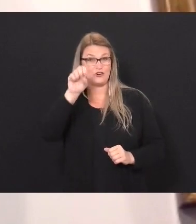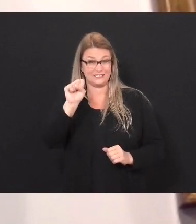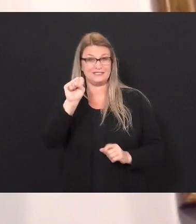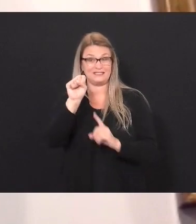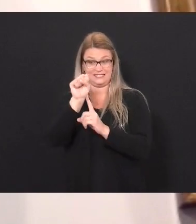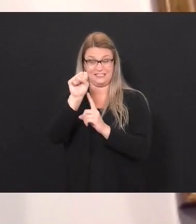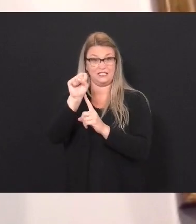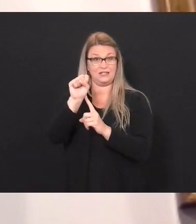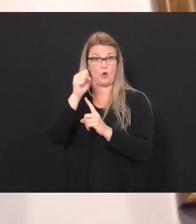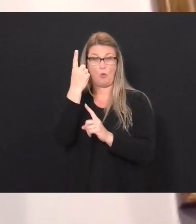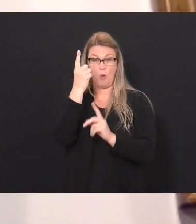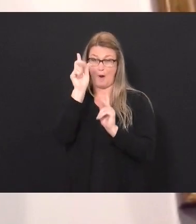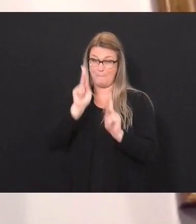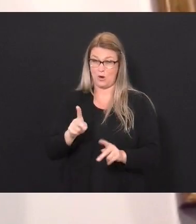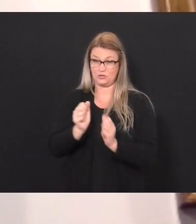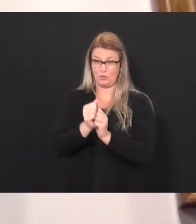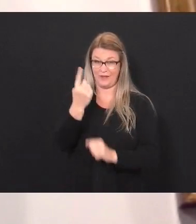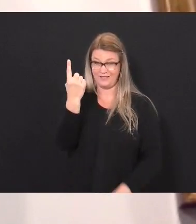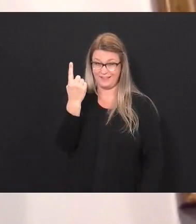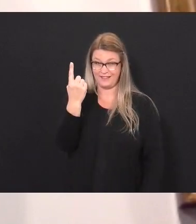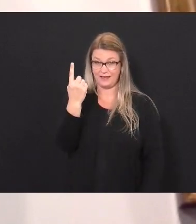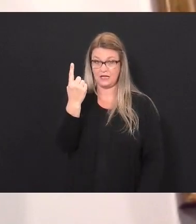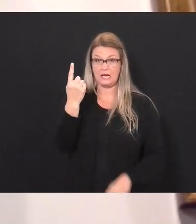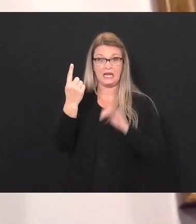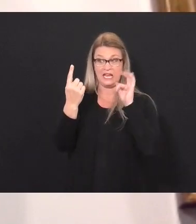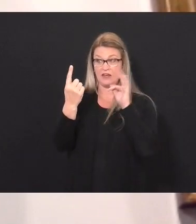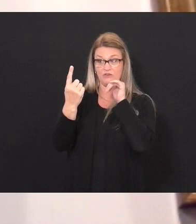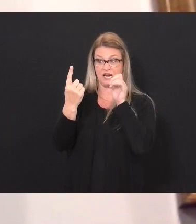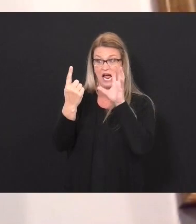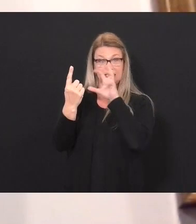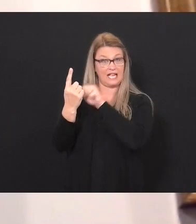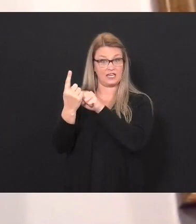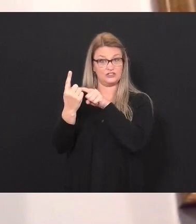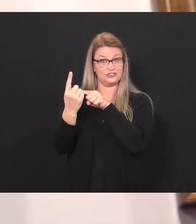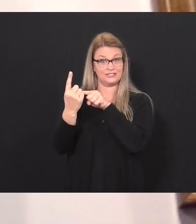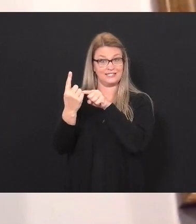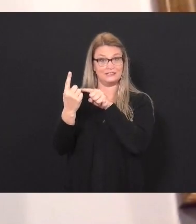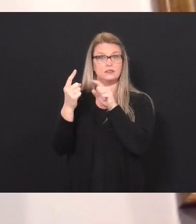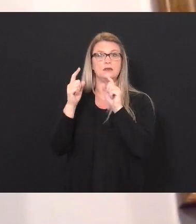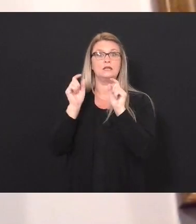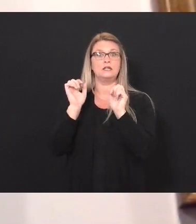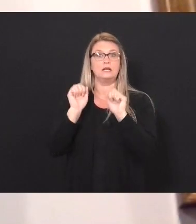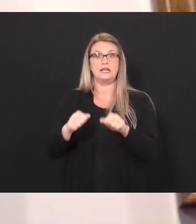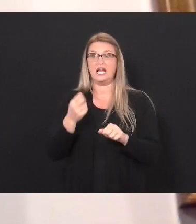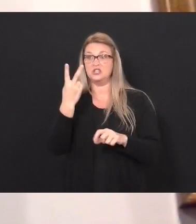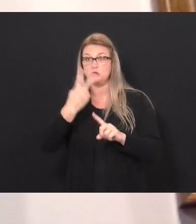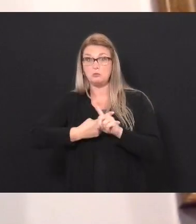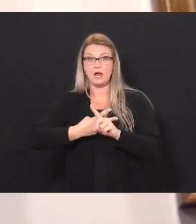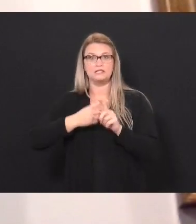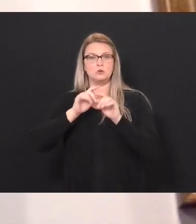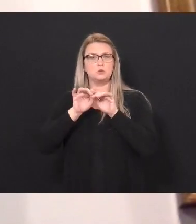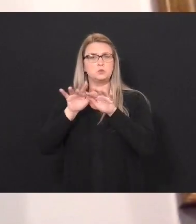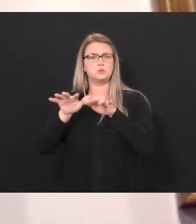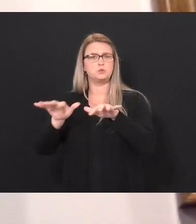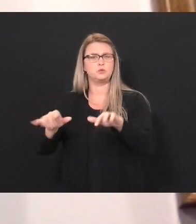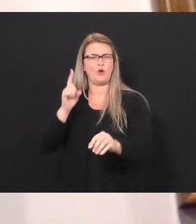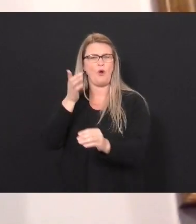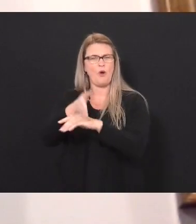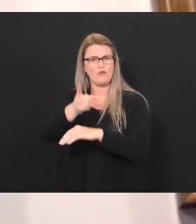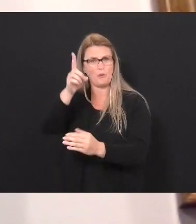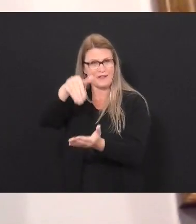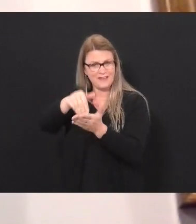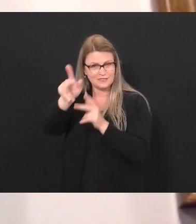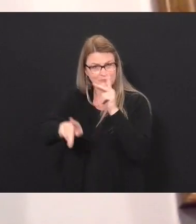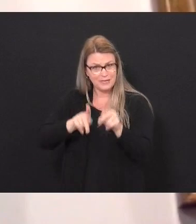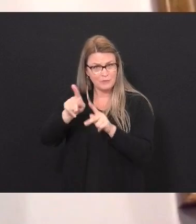infected person, if left undetected and untreated, can in 2 months infect 1,000 new people,